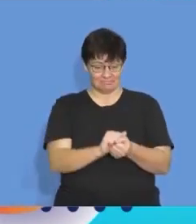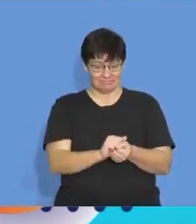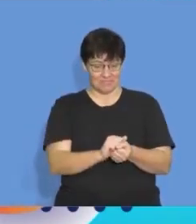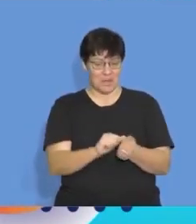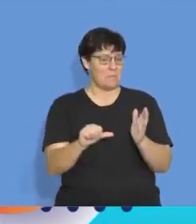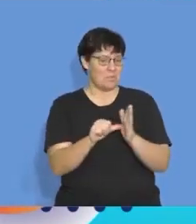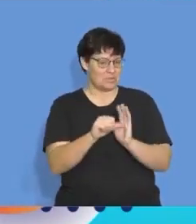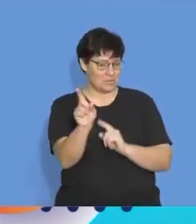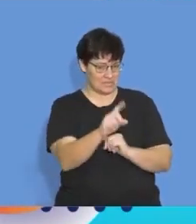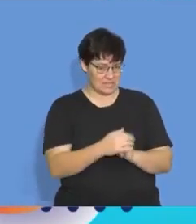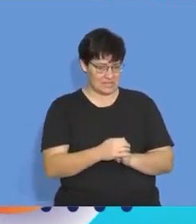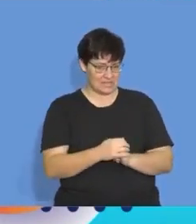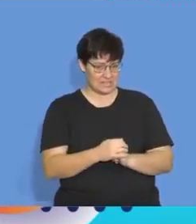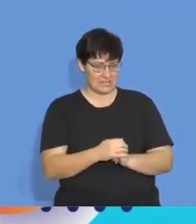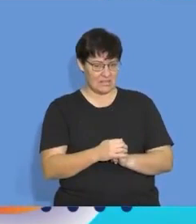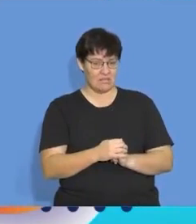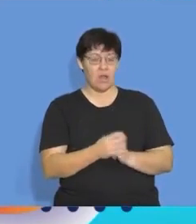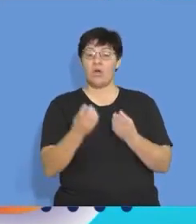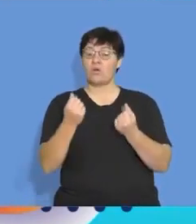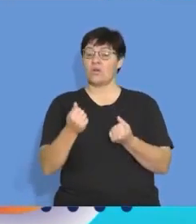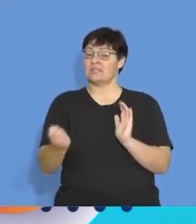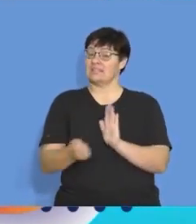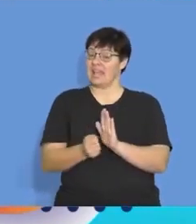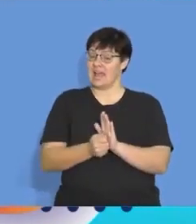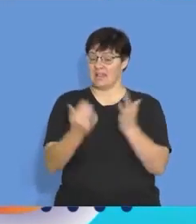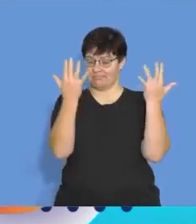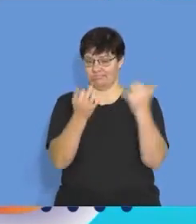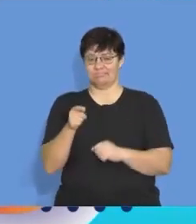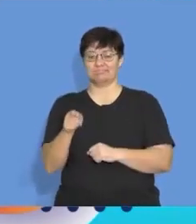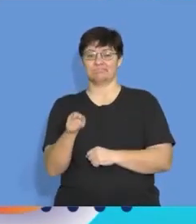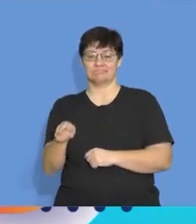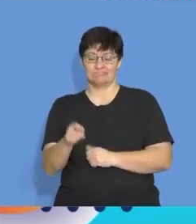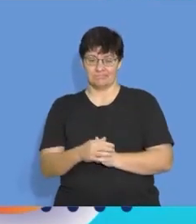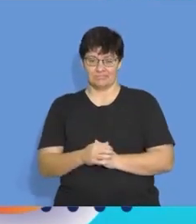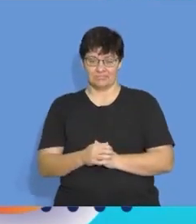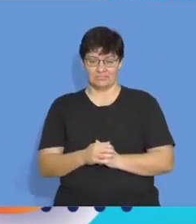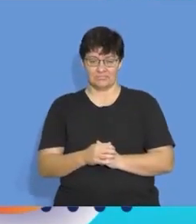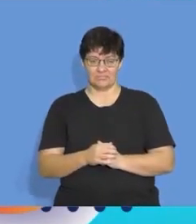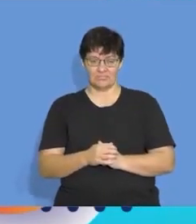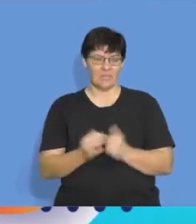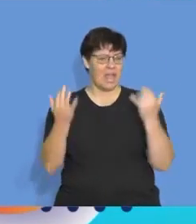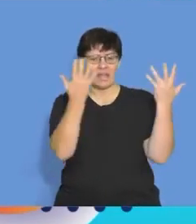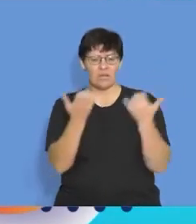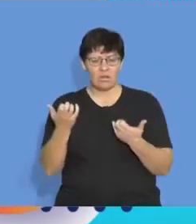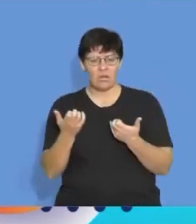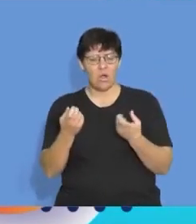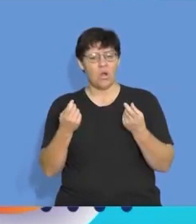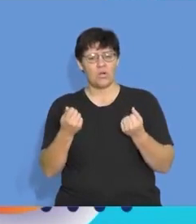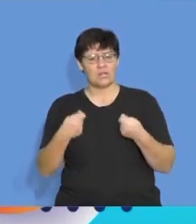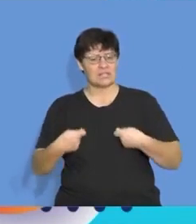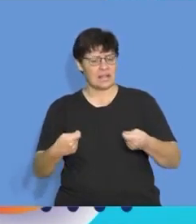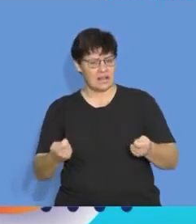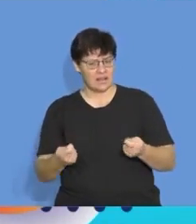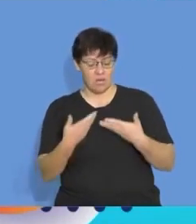the calculation of your cost of sales. And what is the calculation of your cost of sales? It is opening